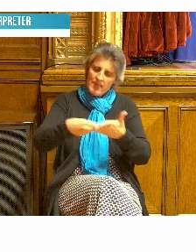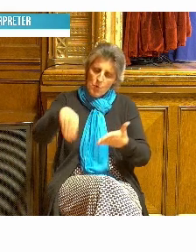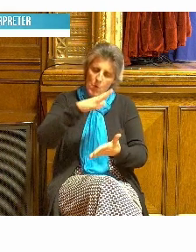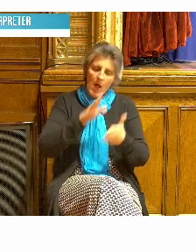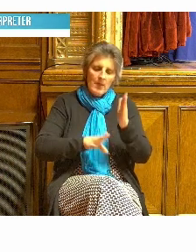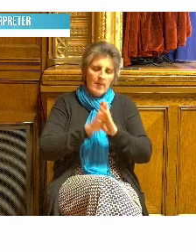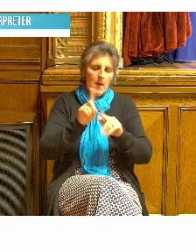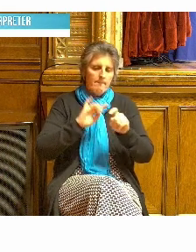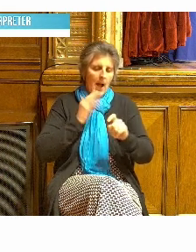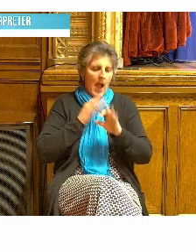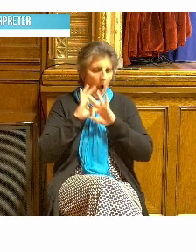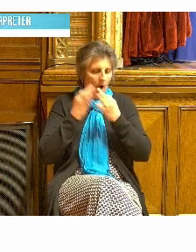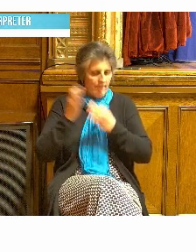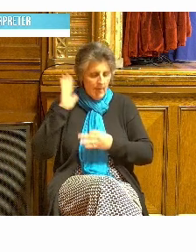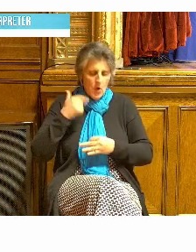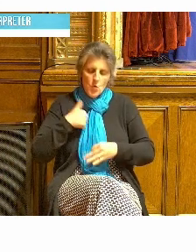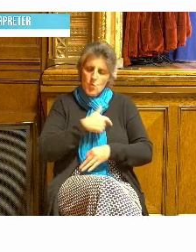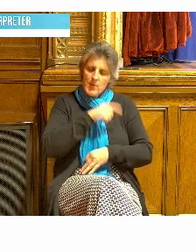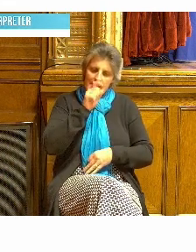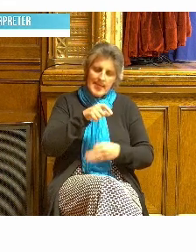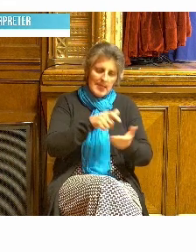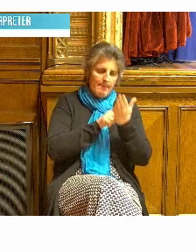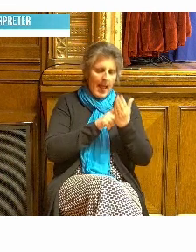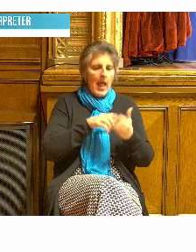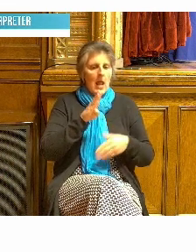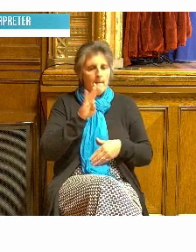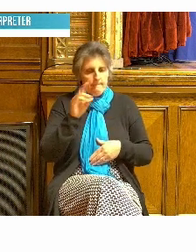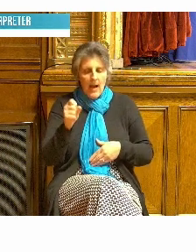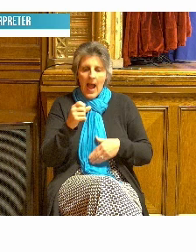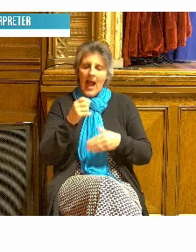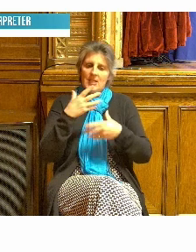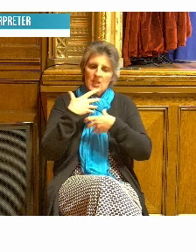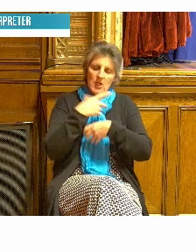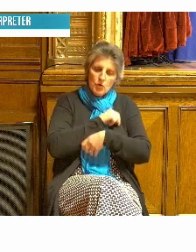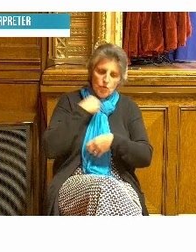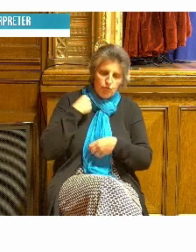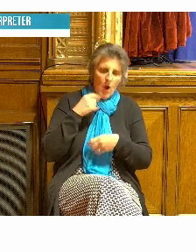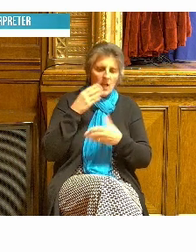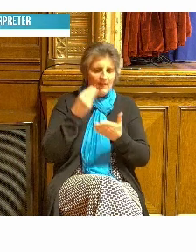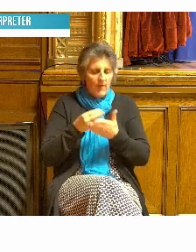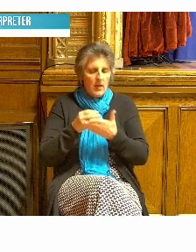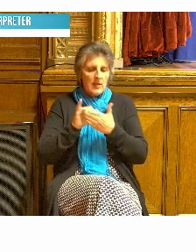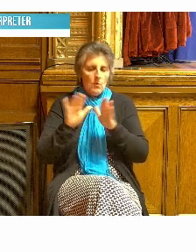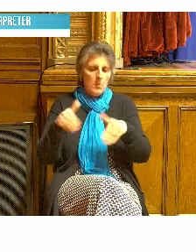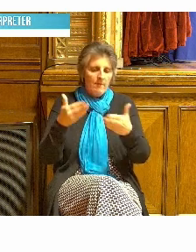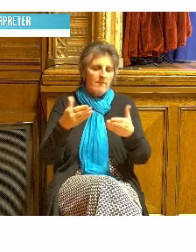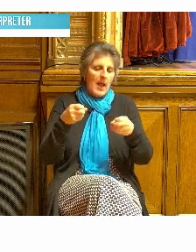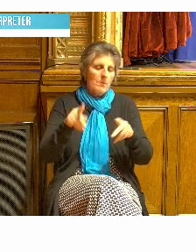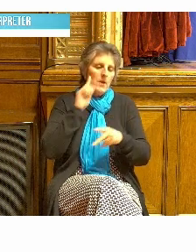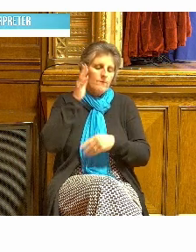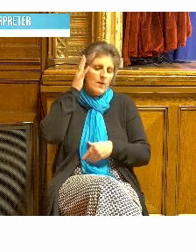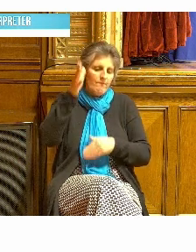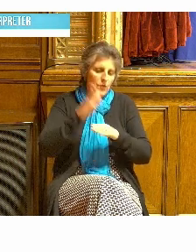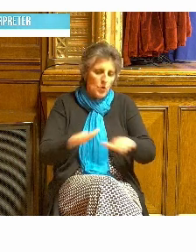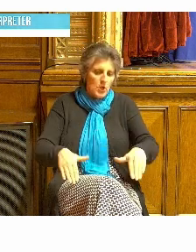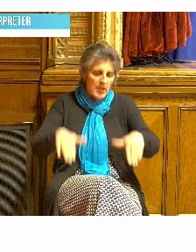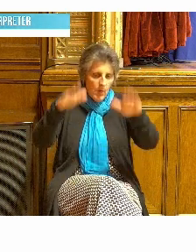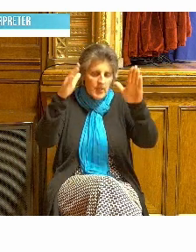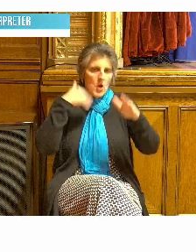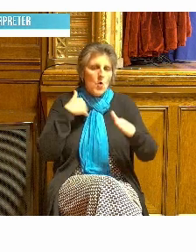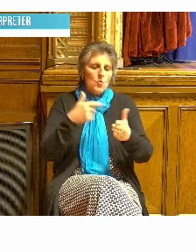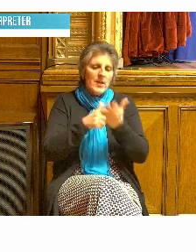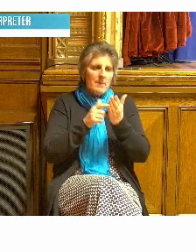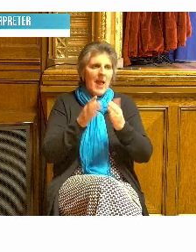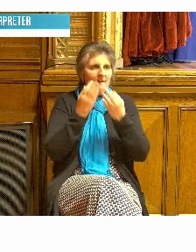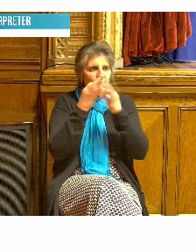by our ancestors, forced labor. We demand bonds, stocks, and trust funds that will be provided opportunities for future generations. We demand free